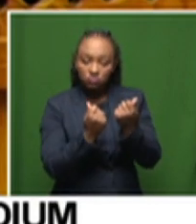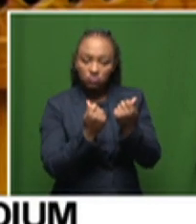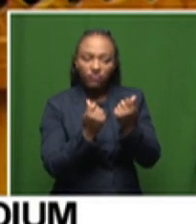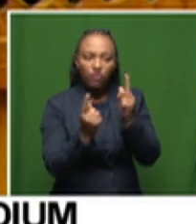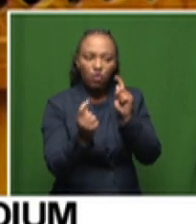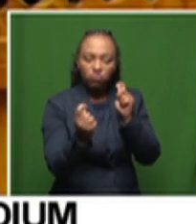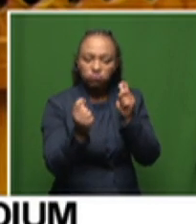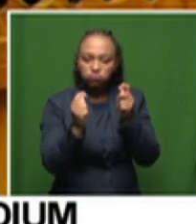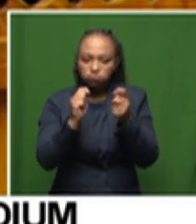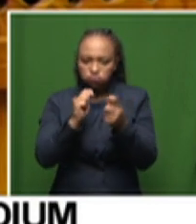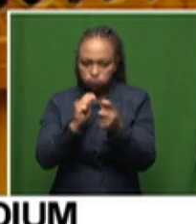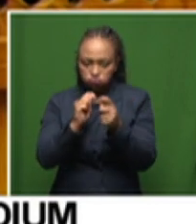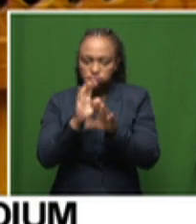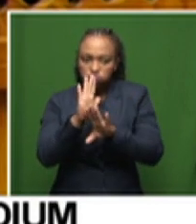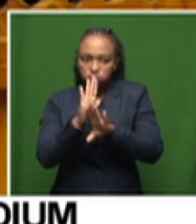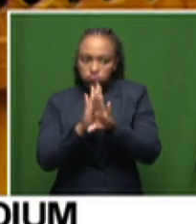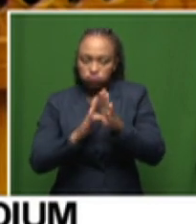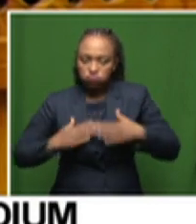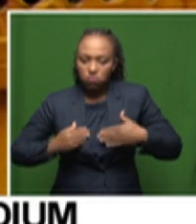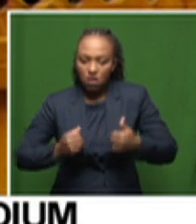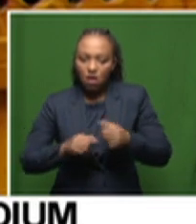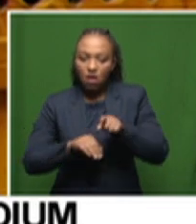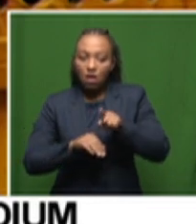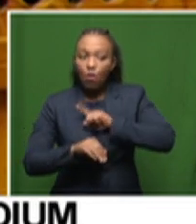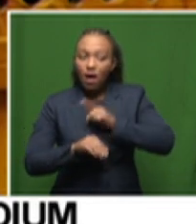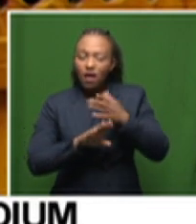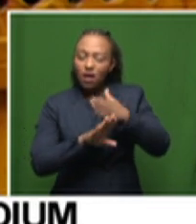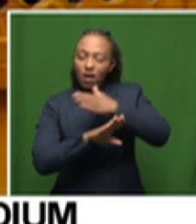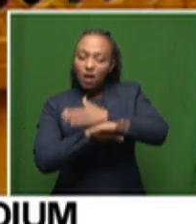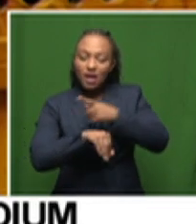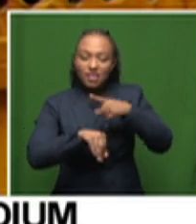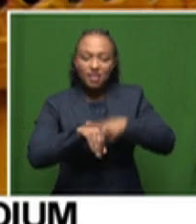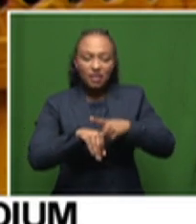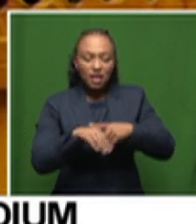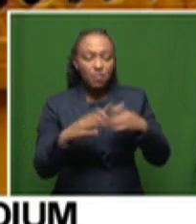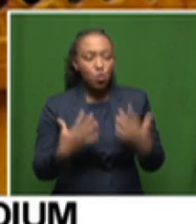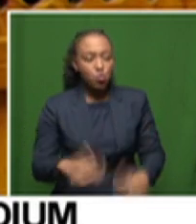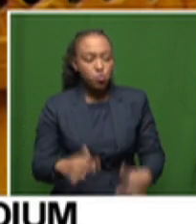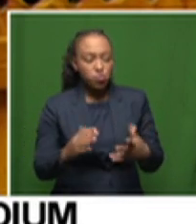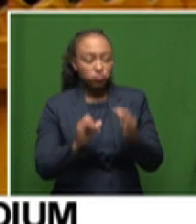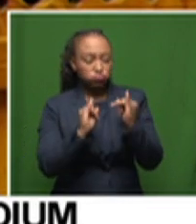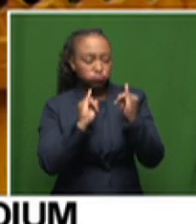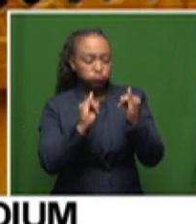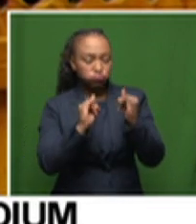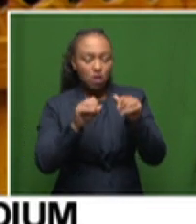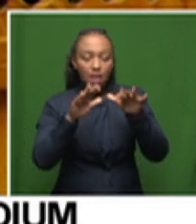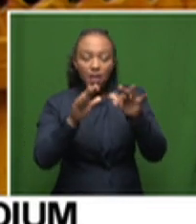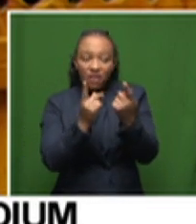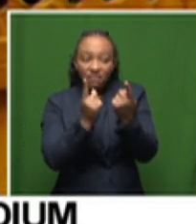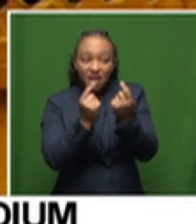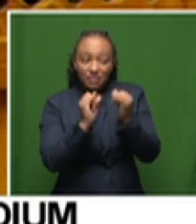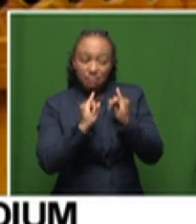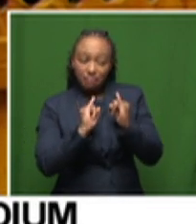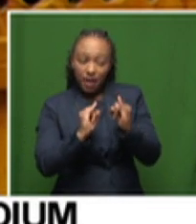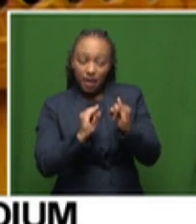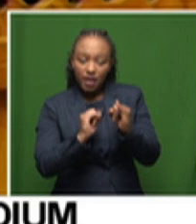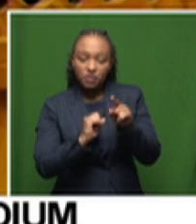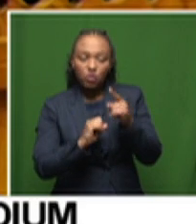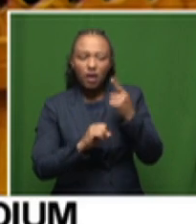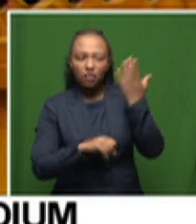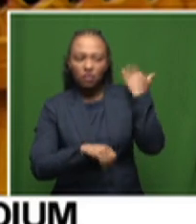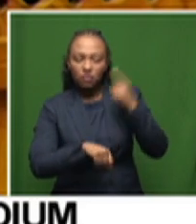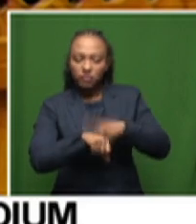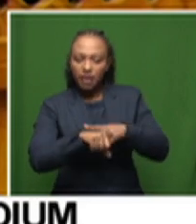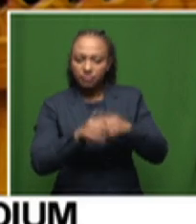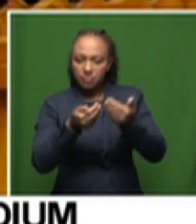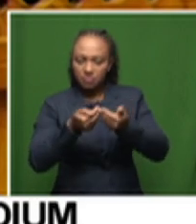rehabilitation after the devastation visited upon our public finances by the apartheid regime.